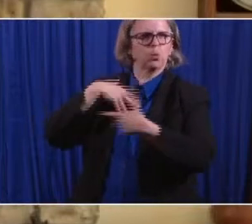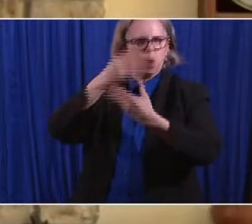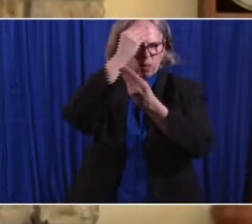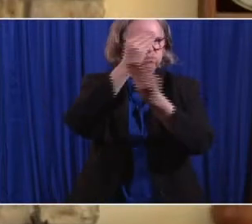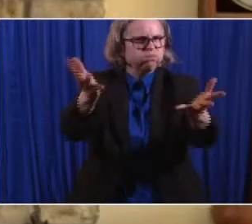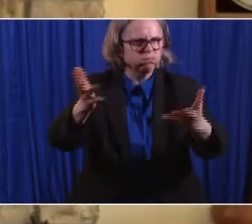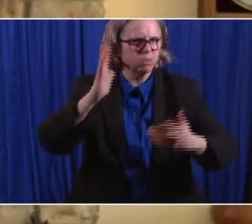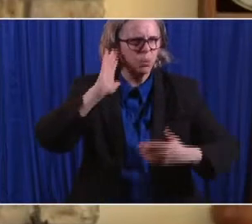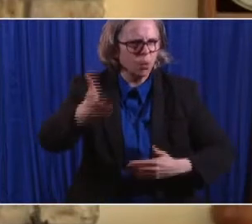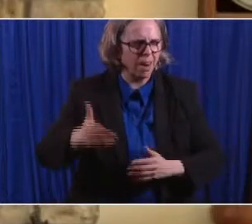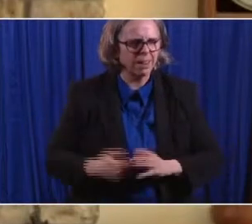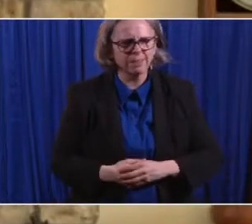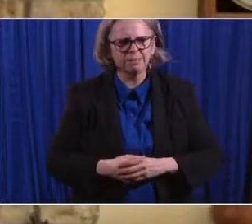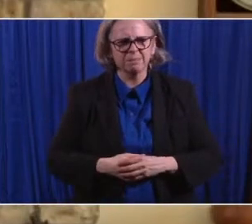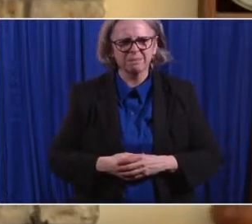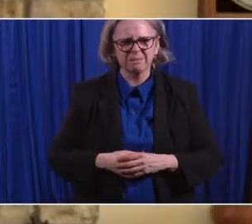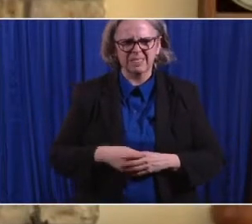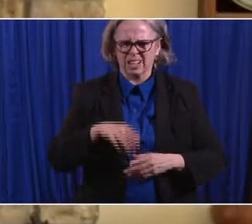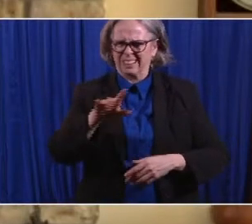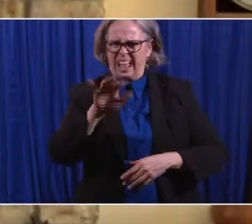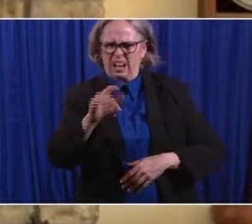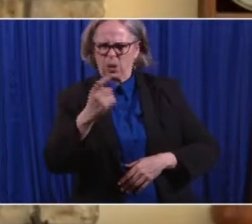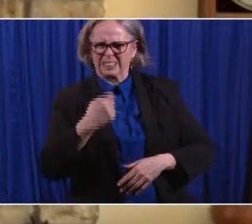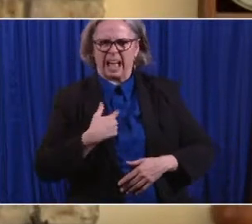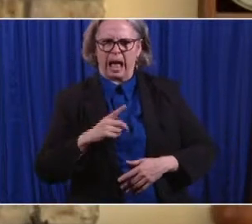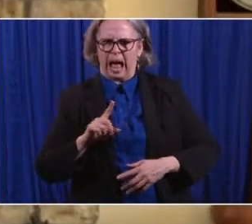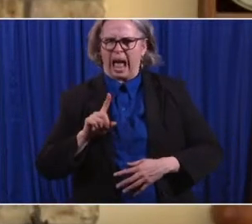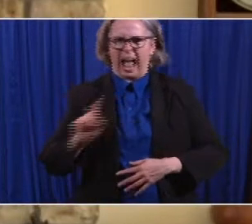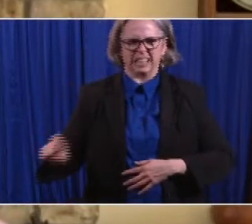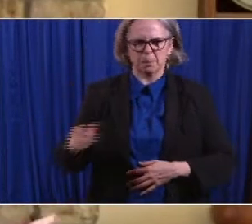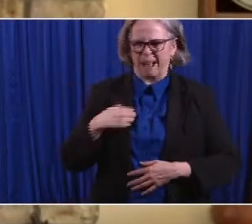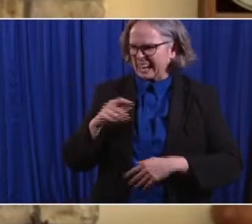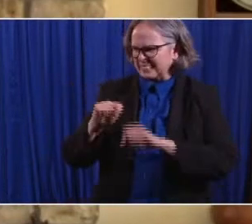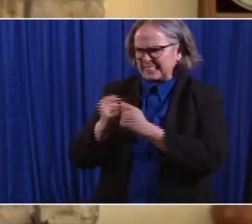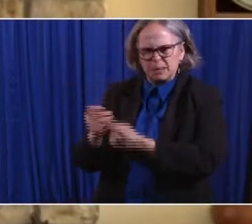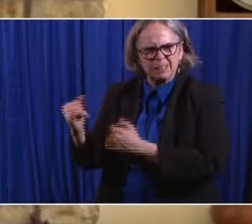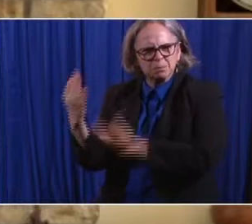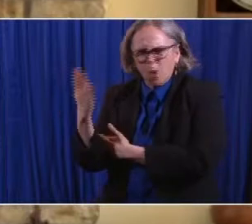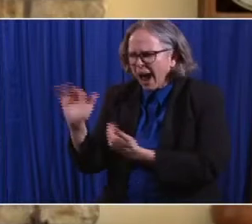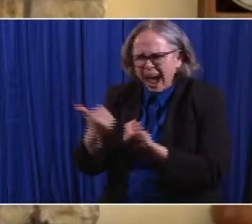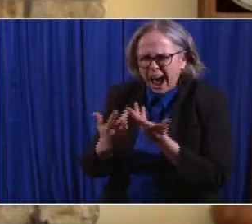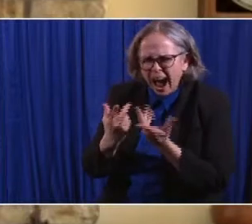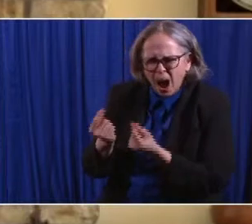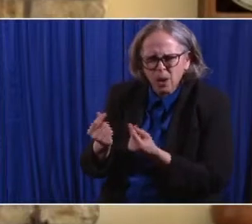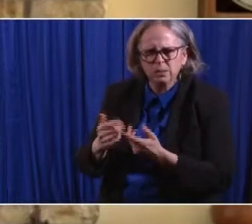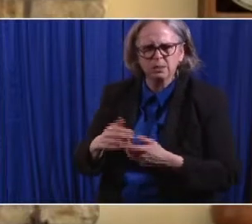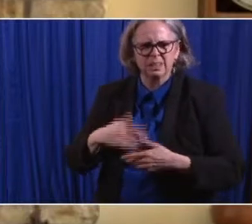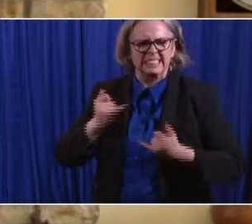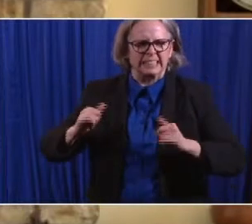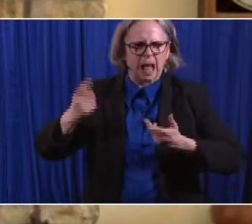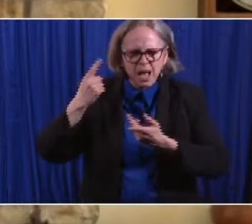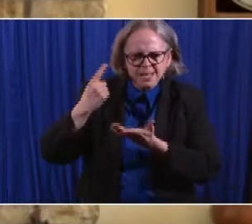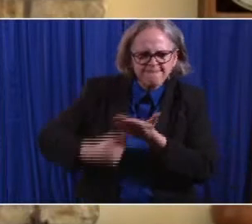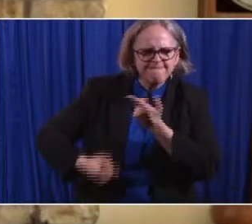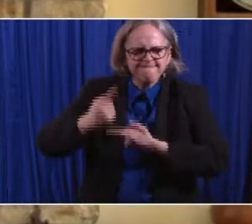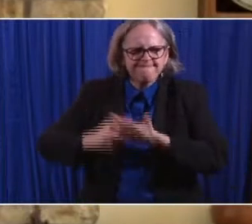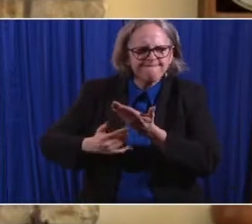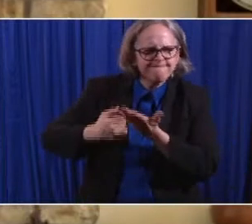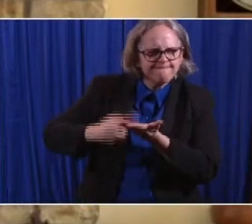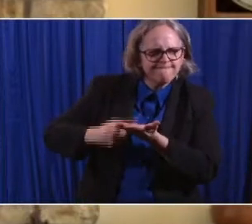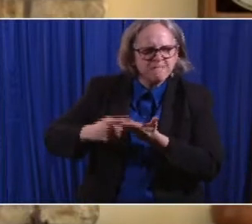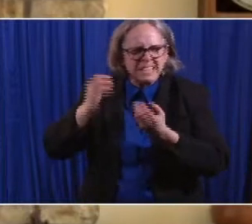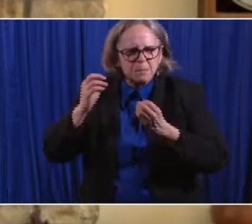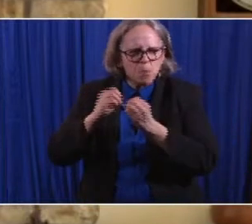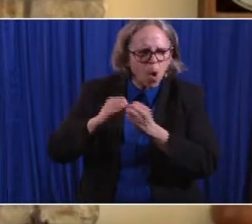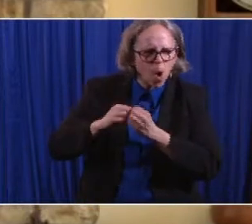this is a question I asked our team this morning, and I didn't have a chance to get an answer back before I walked in here today, but we'll have